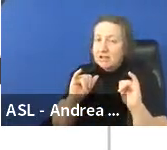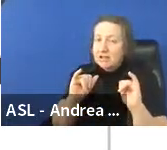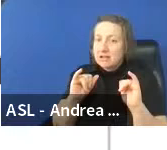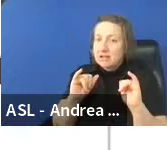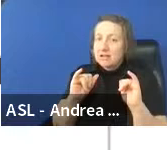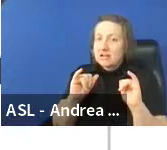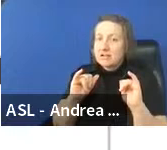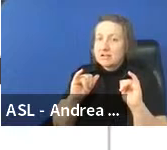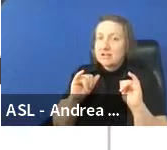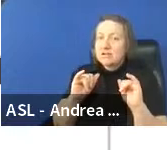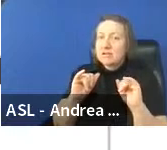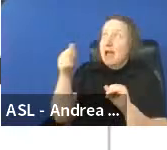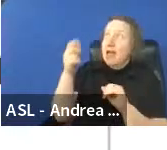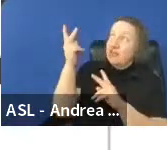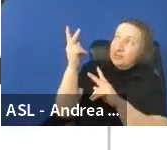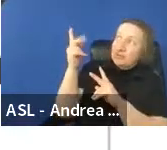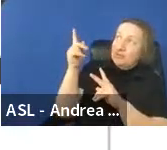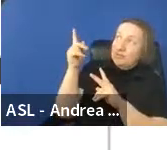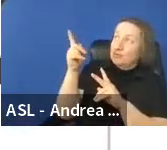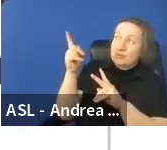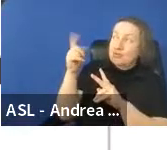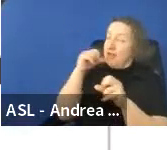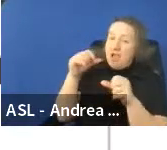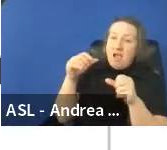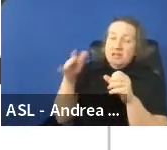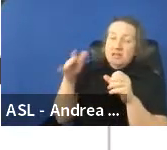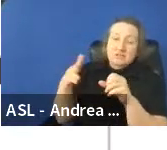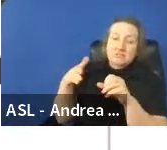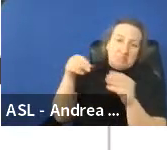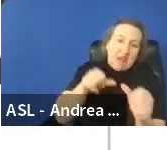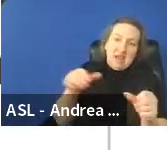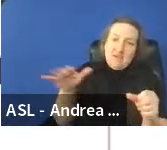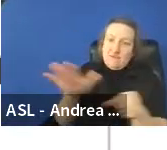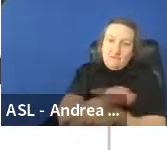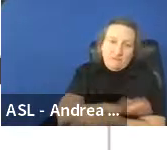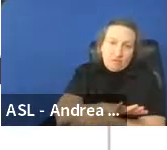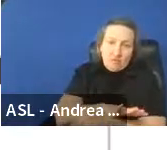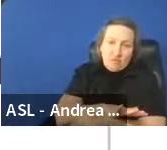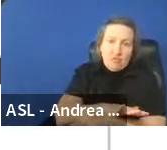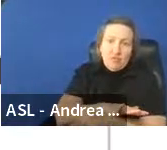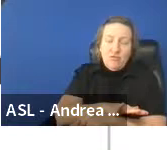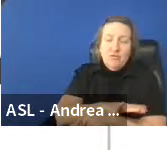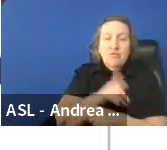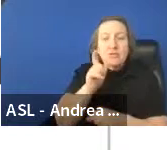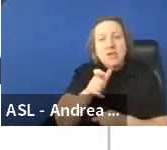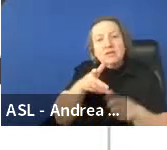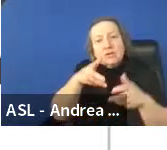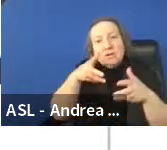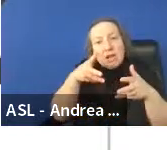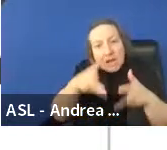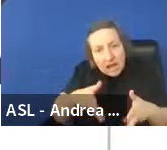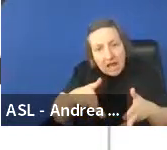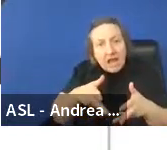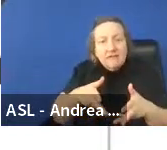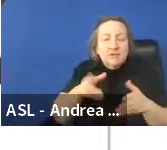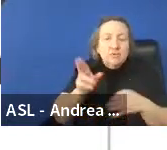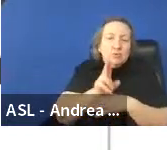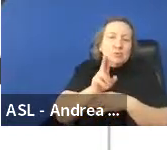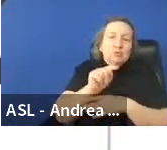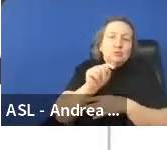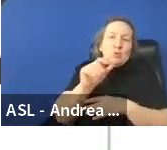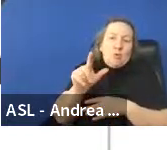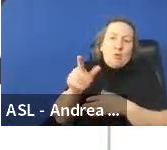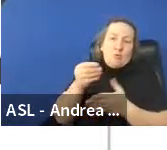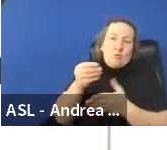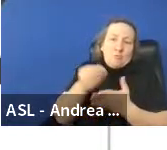two sources that has to be closed with tolling dollars. Yeah,